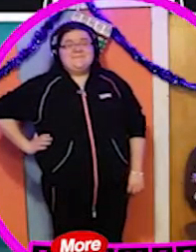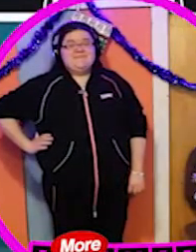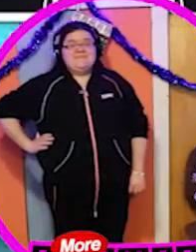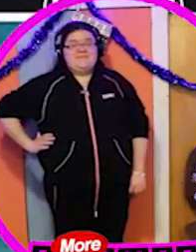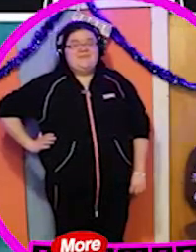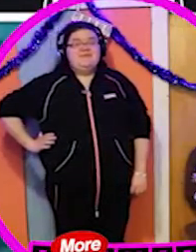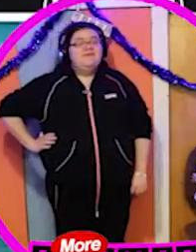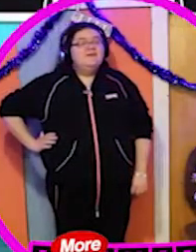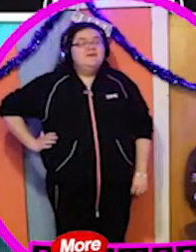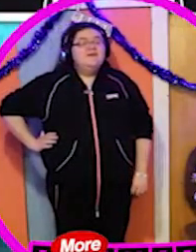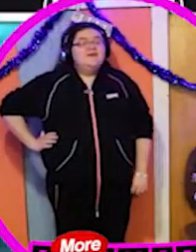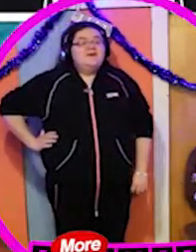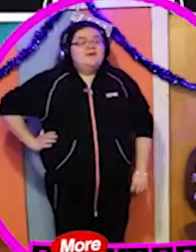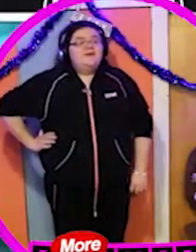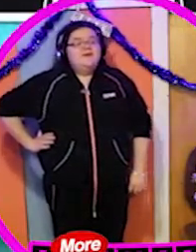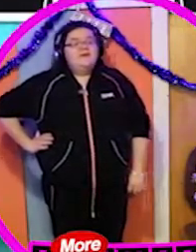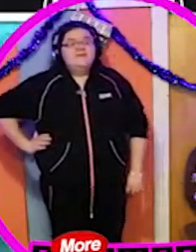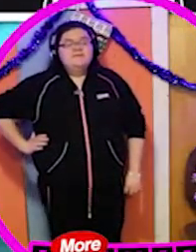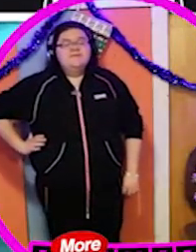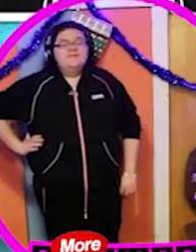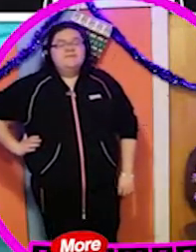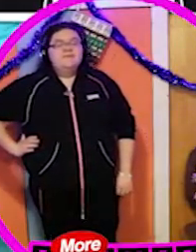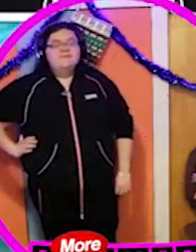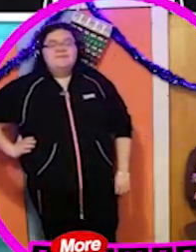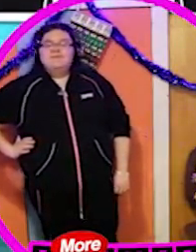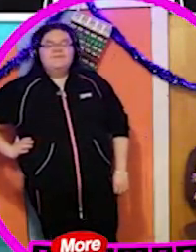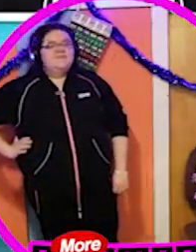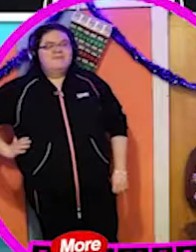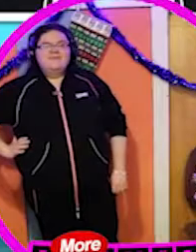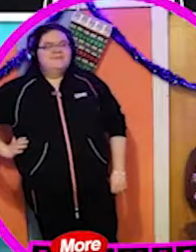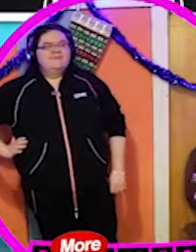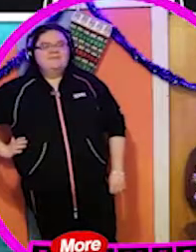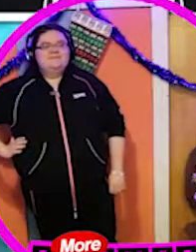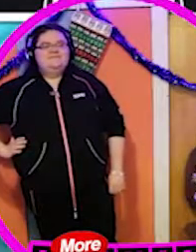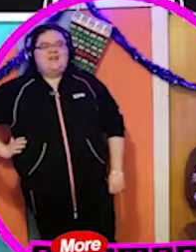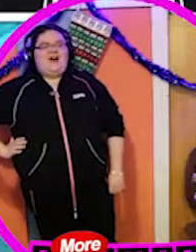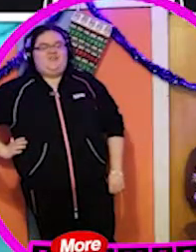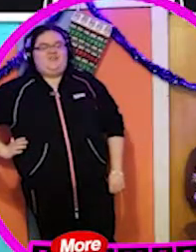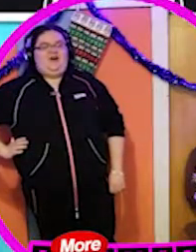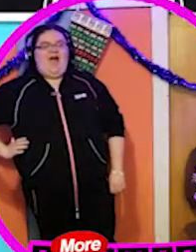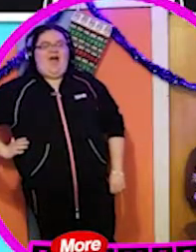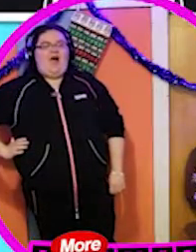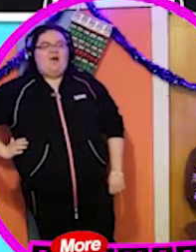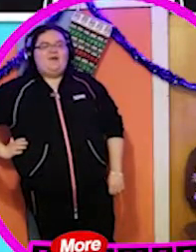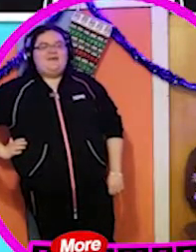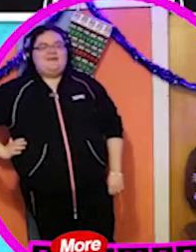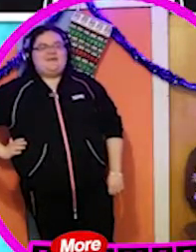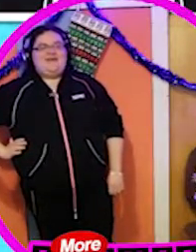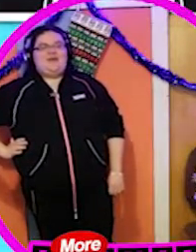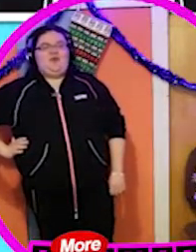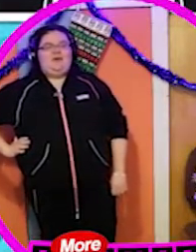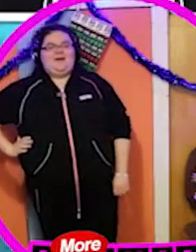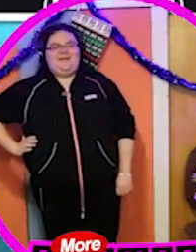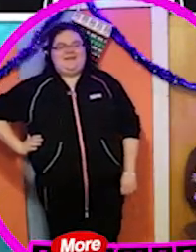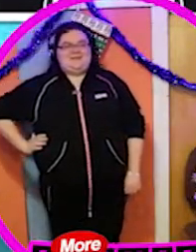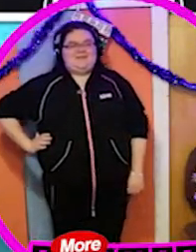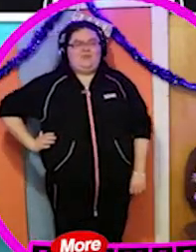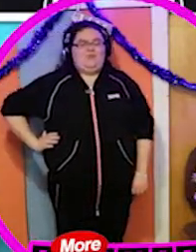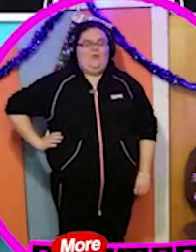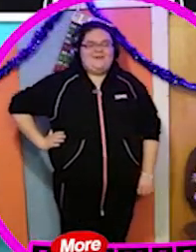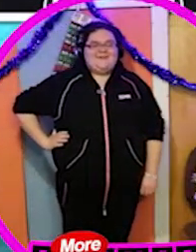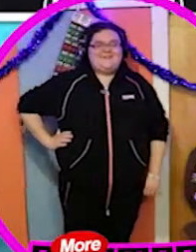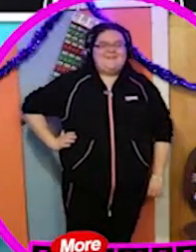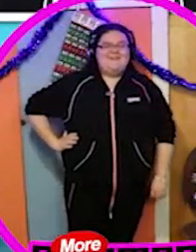god. Oh my god. Hey! The fuck is Fate done that? Oh, that was cold. I don't know how he did that. Oh my